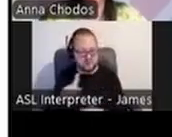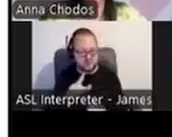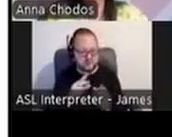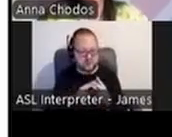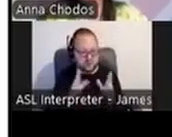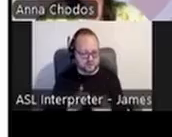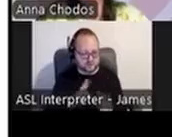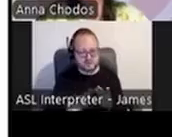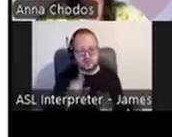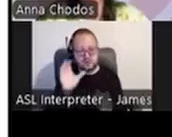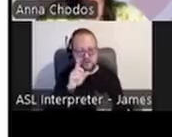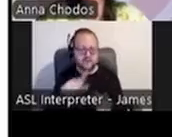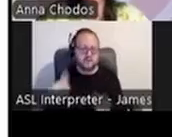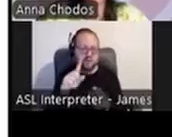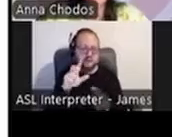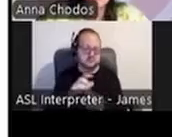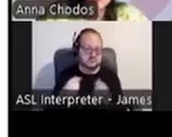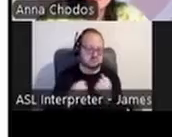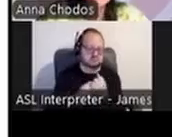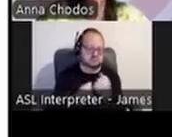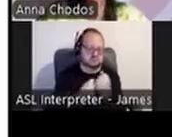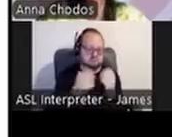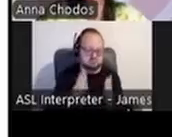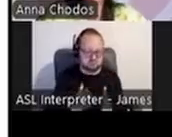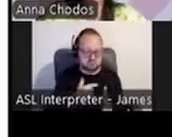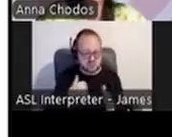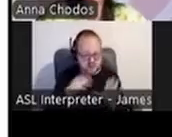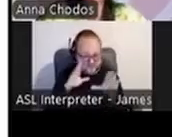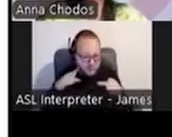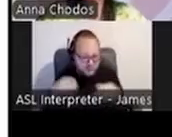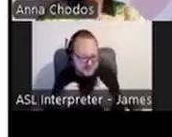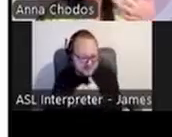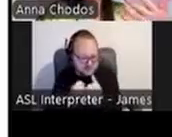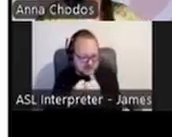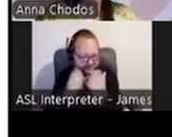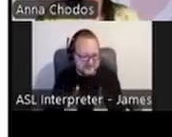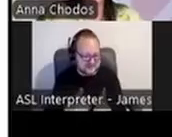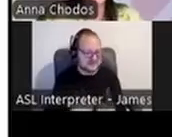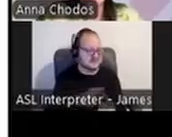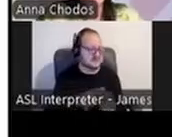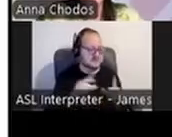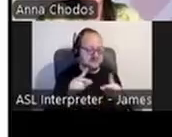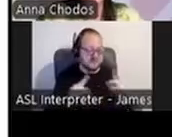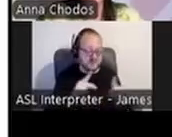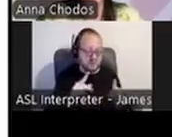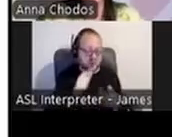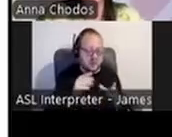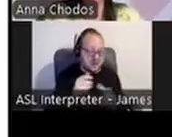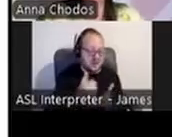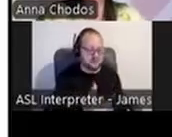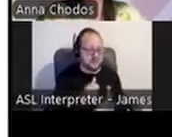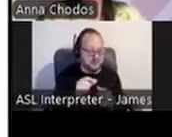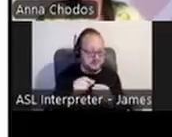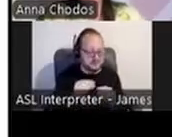really focused on champions, focused on people who, help organize continuing education and information sharing sessions.